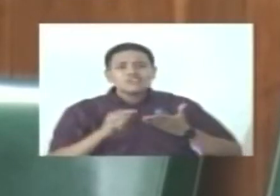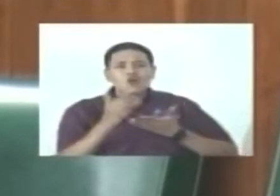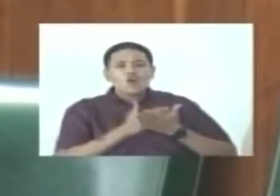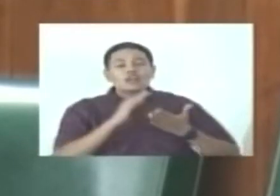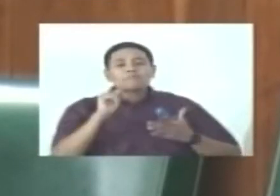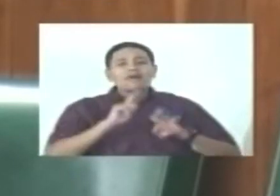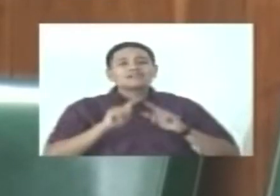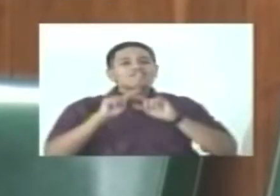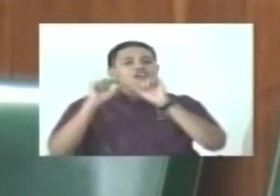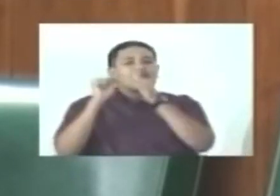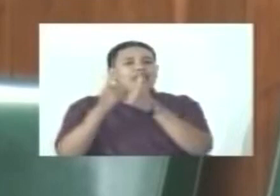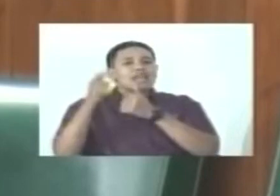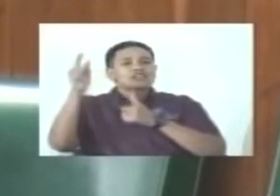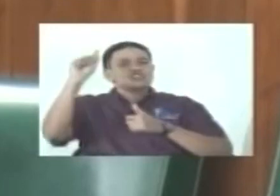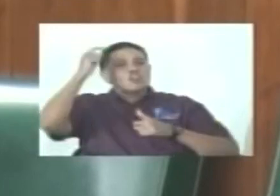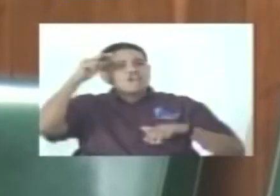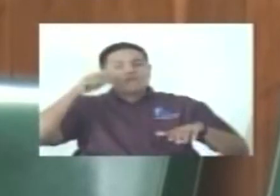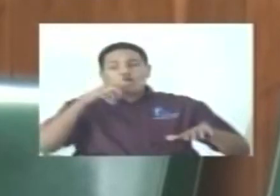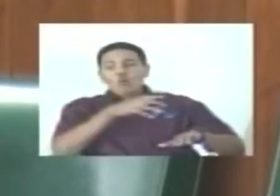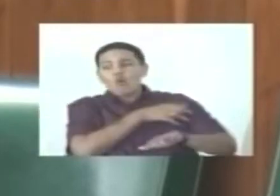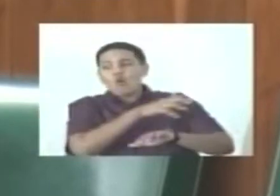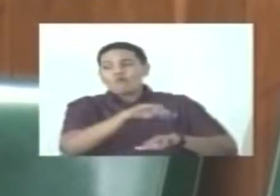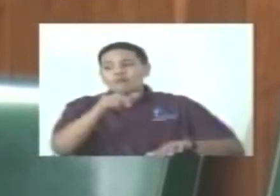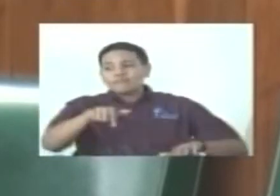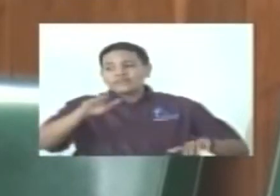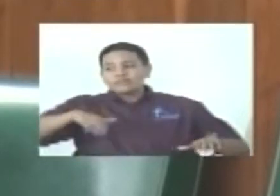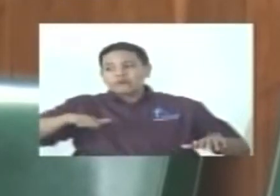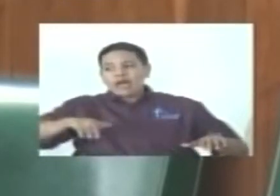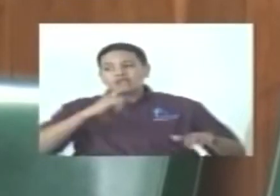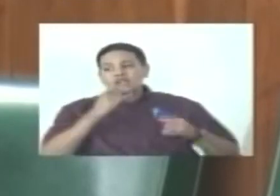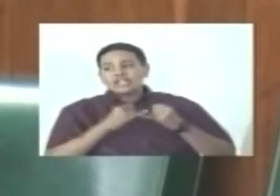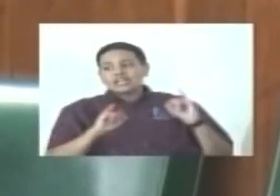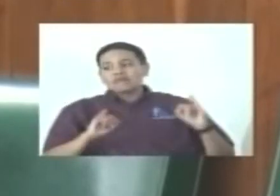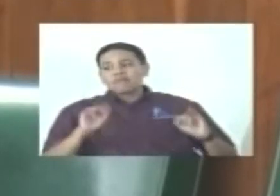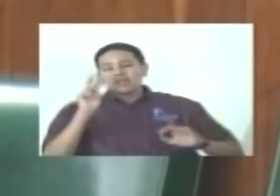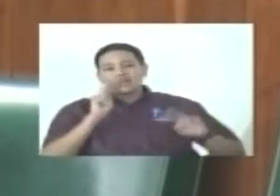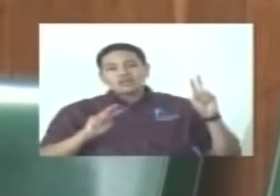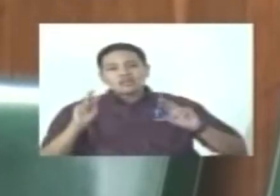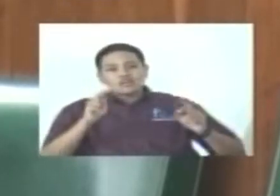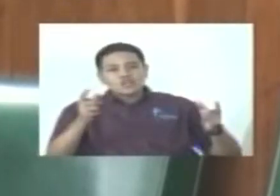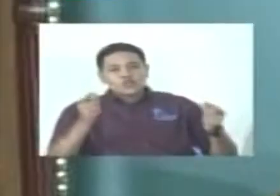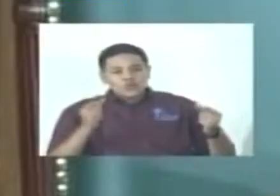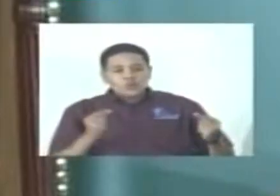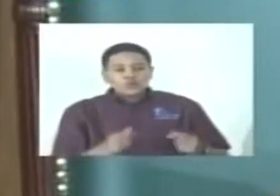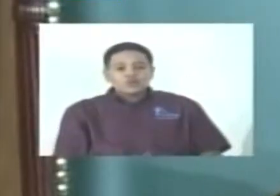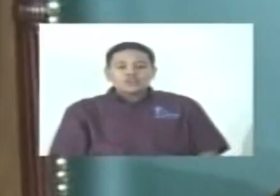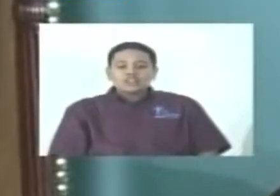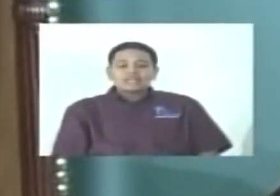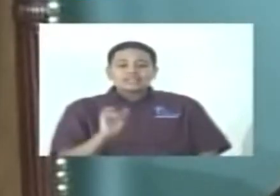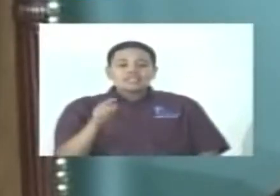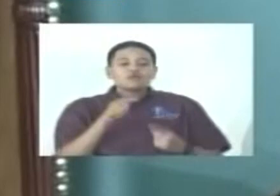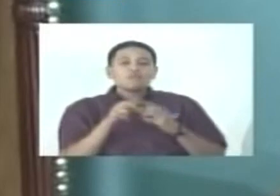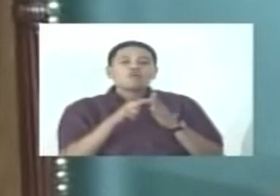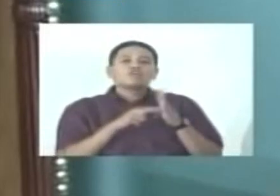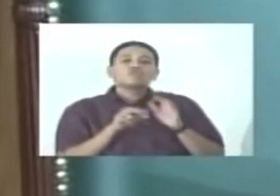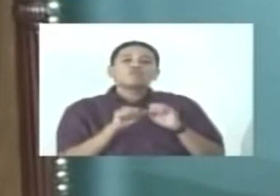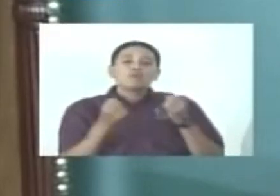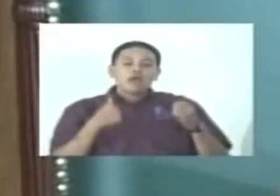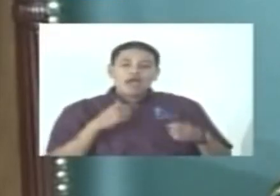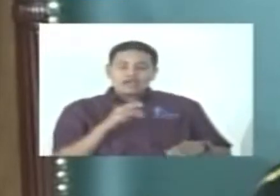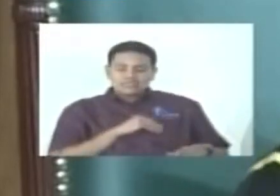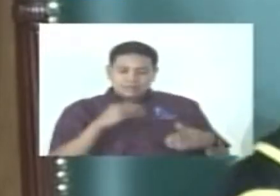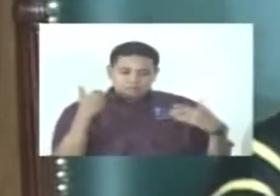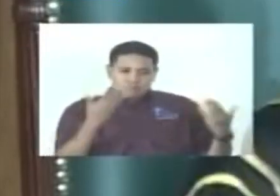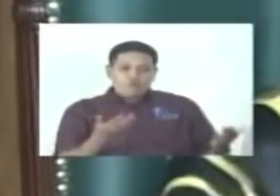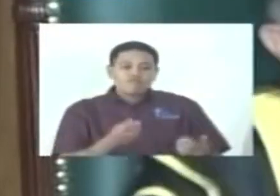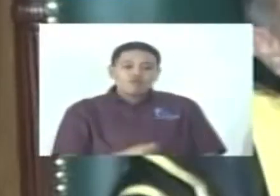state agencies who are empowered by this parliament to be independent. Thank you very much. That is a point of order which I accept. Move on, Senator Brown.